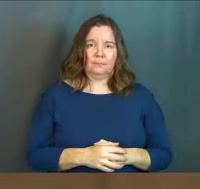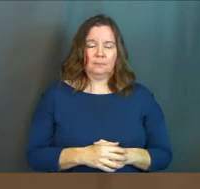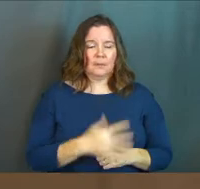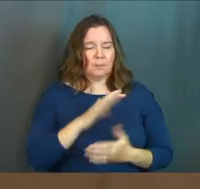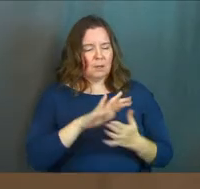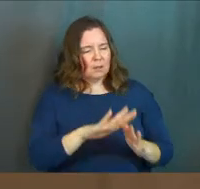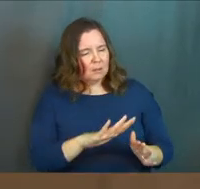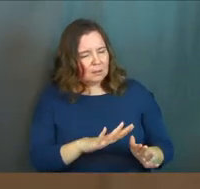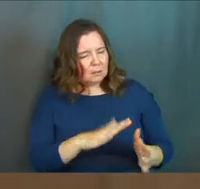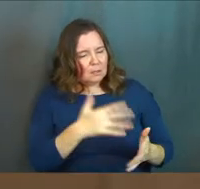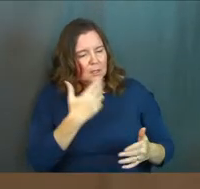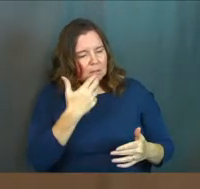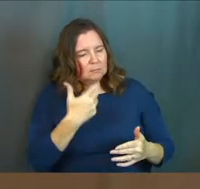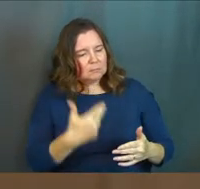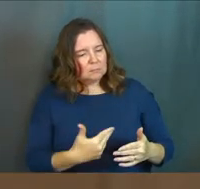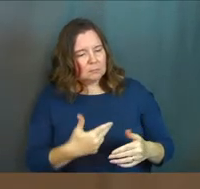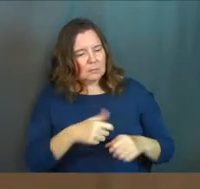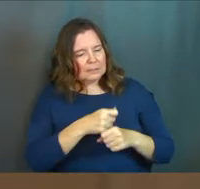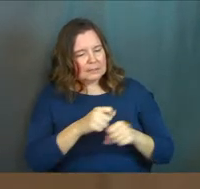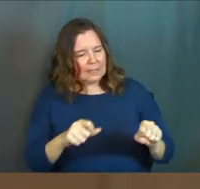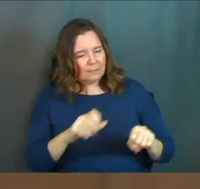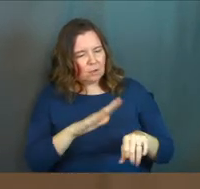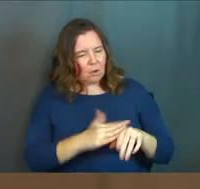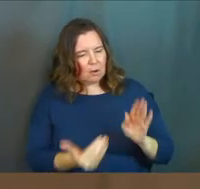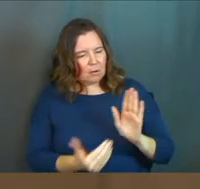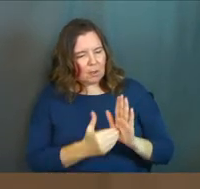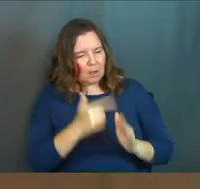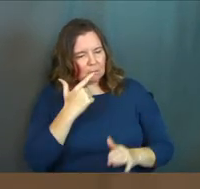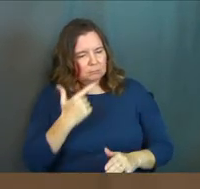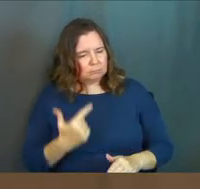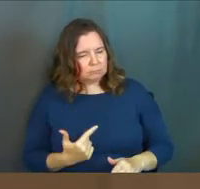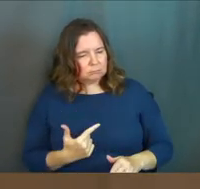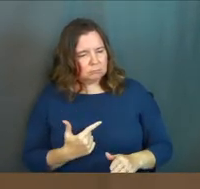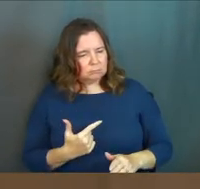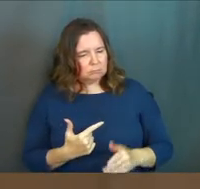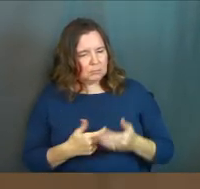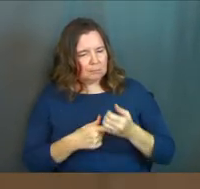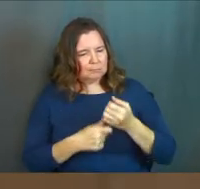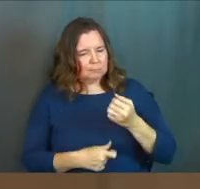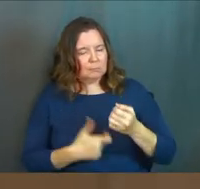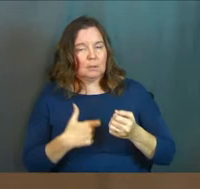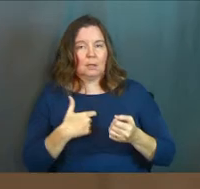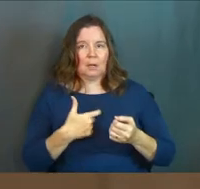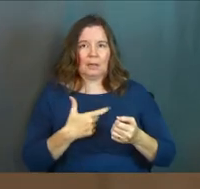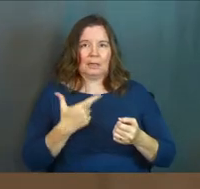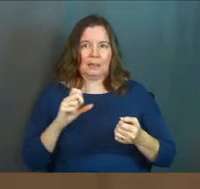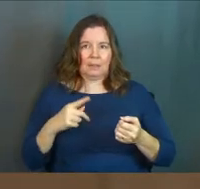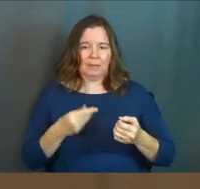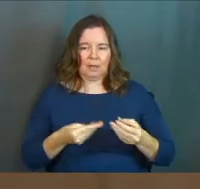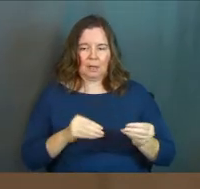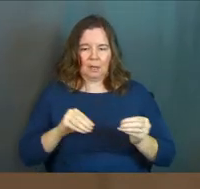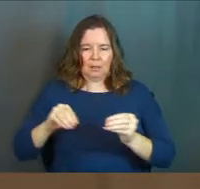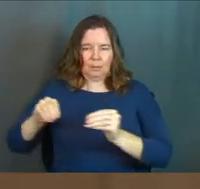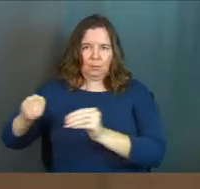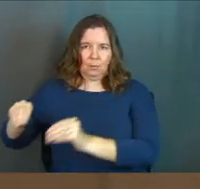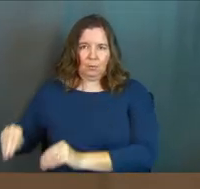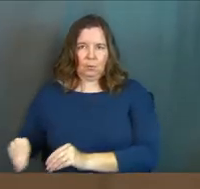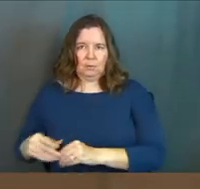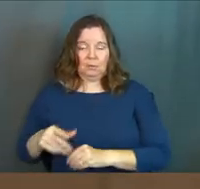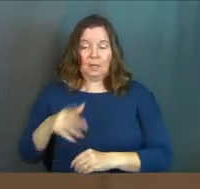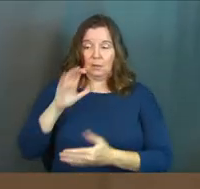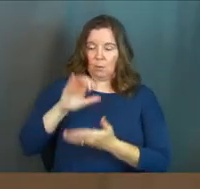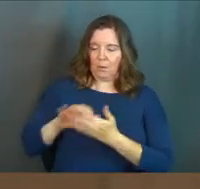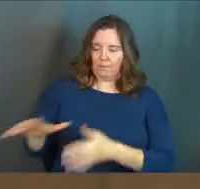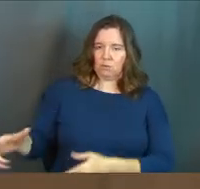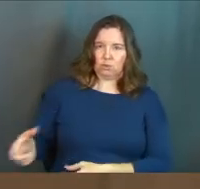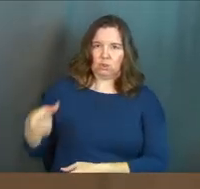She said, can you please put it on safe, lower the gun, and take the round out? And I did, and I took the clip out, and I put it up. Eventually,